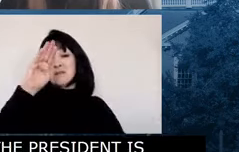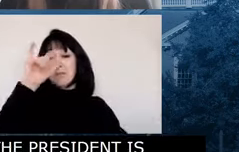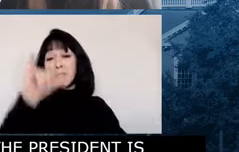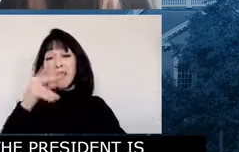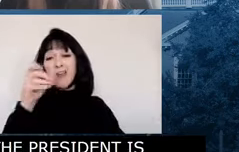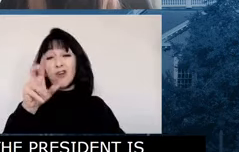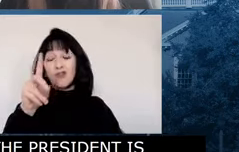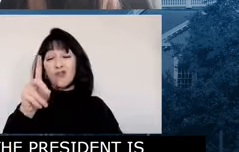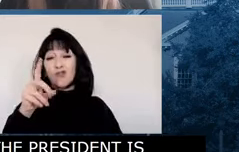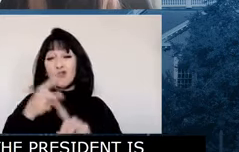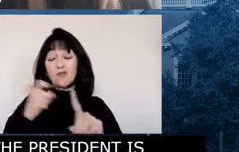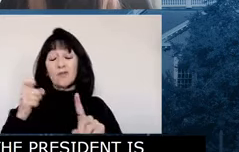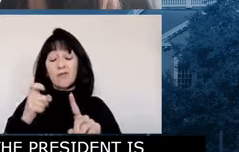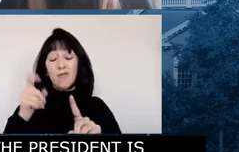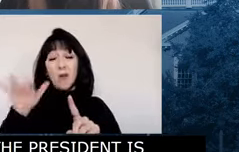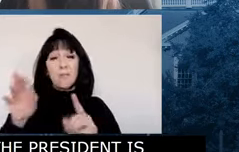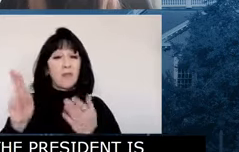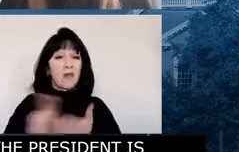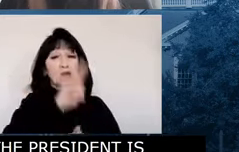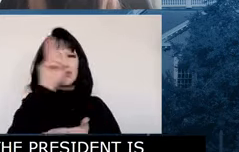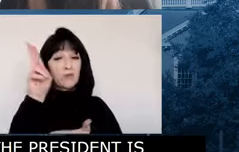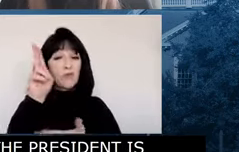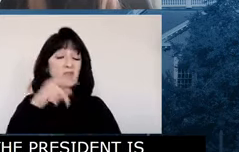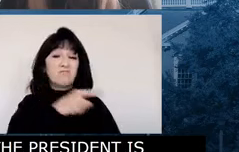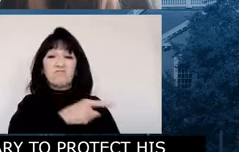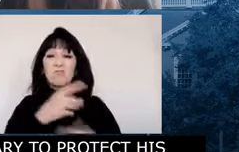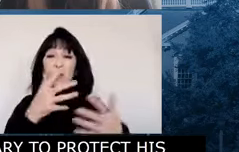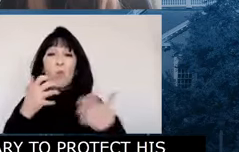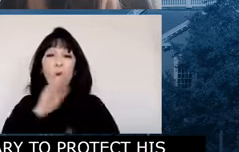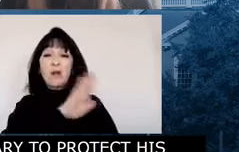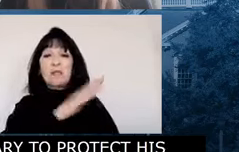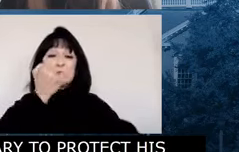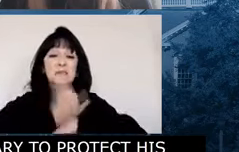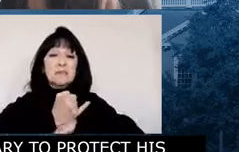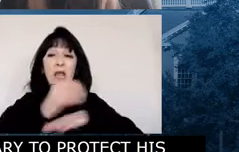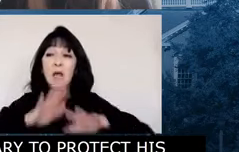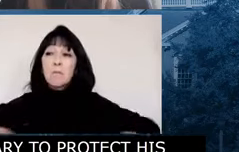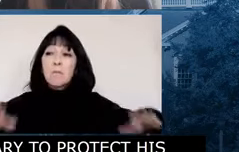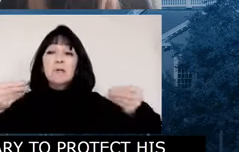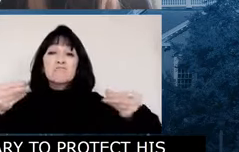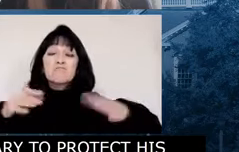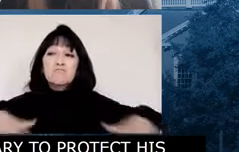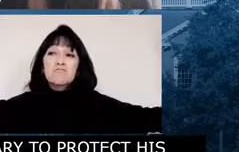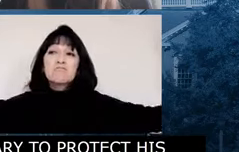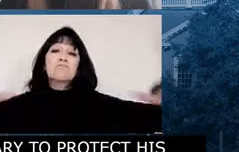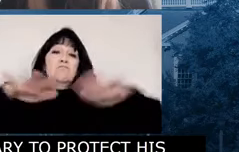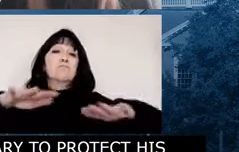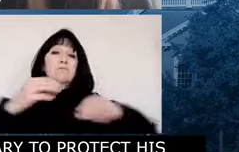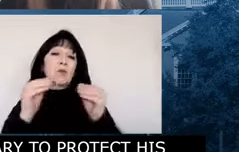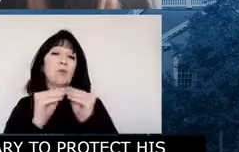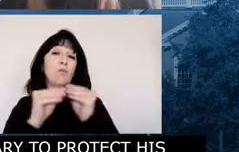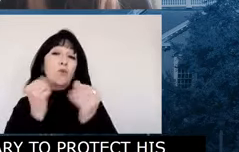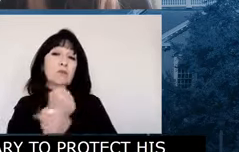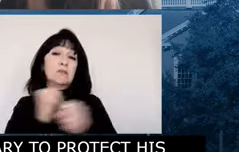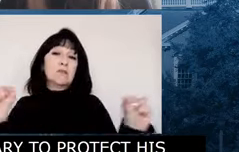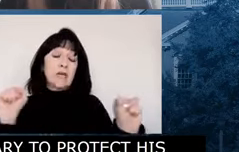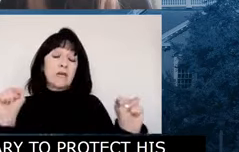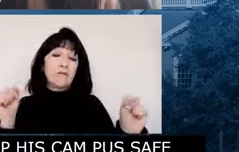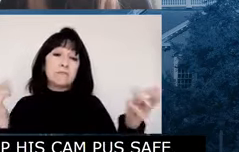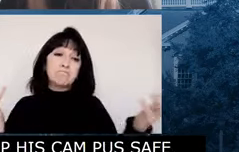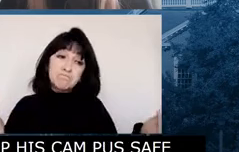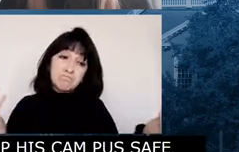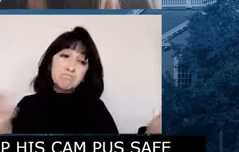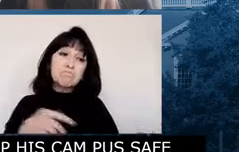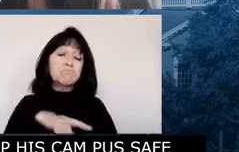staff, students, to keep his campus safe. And I applaud him for taking that action. I